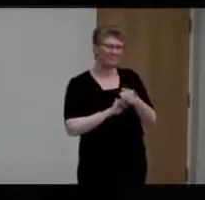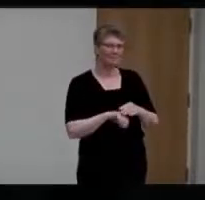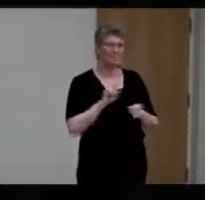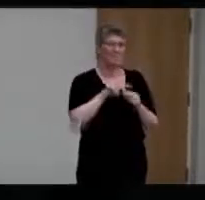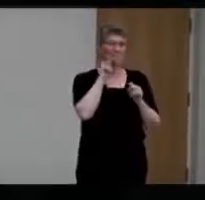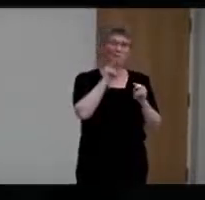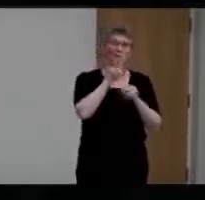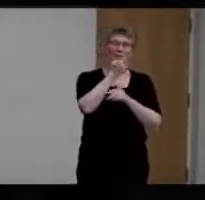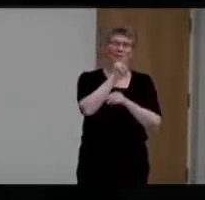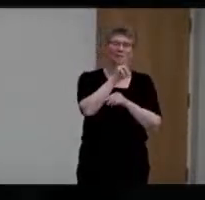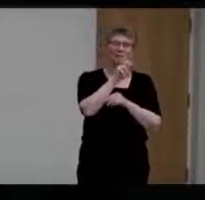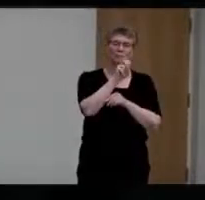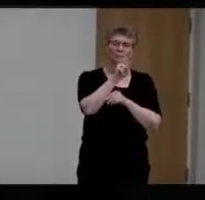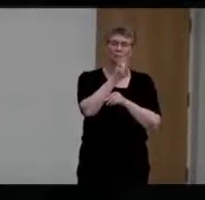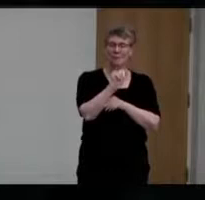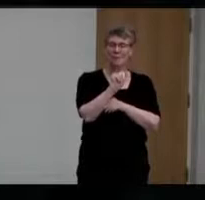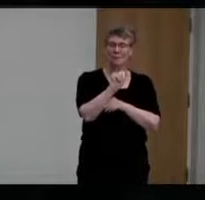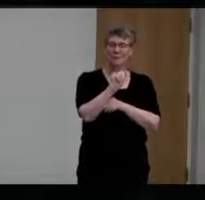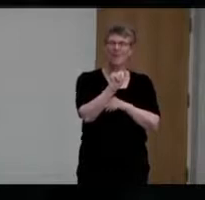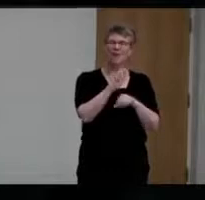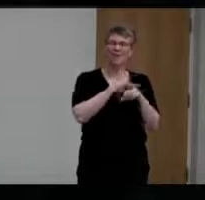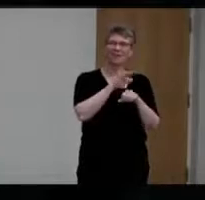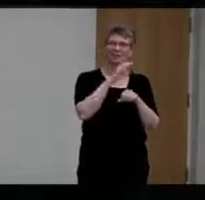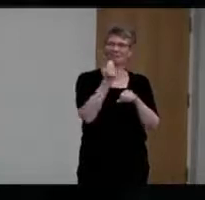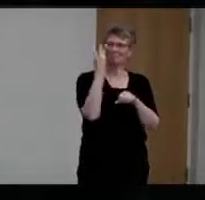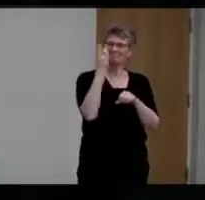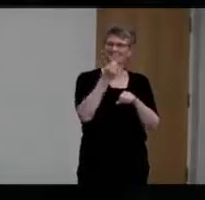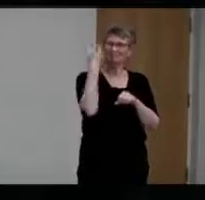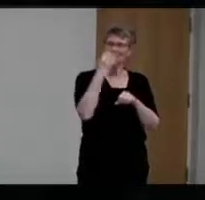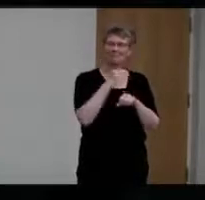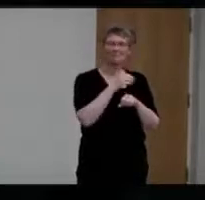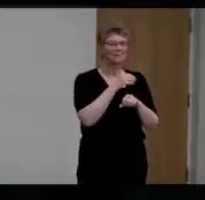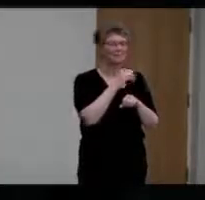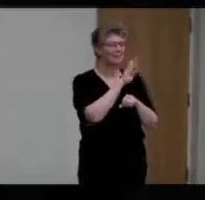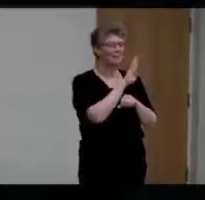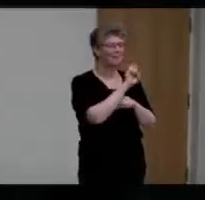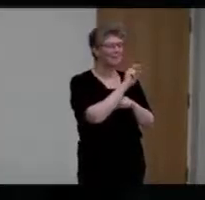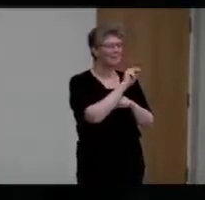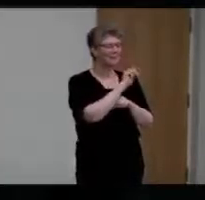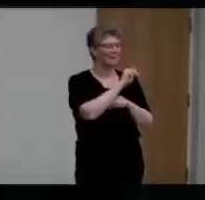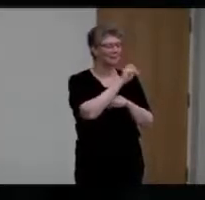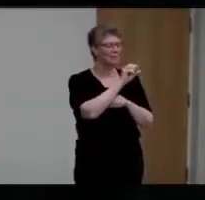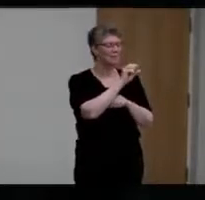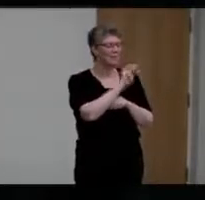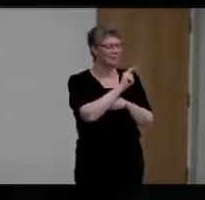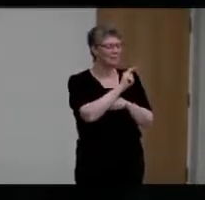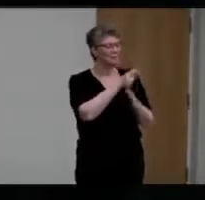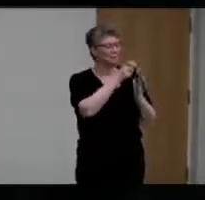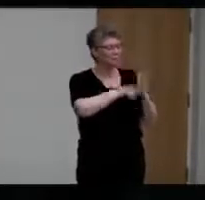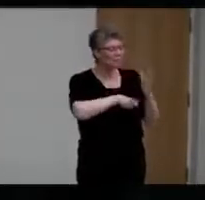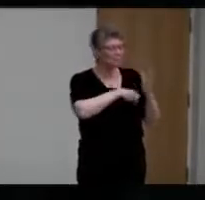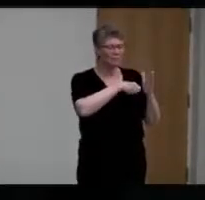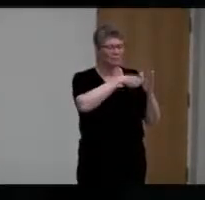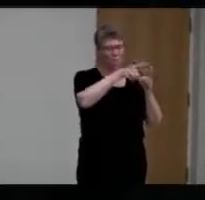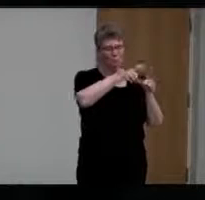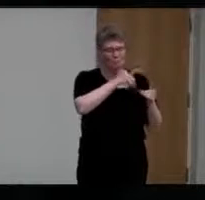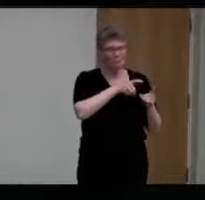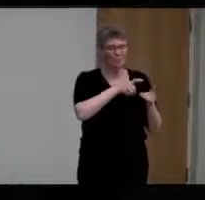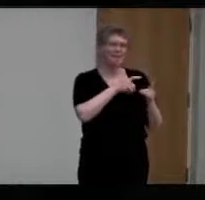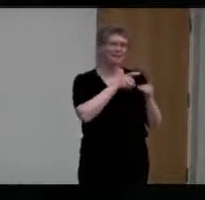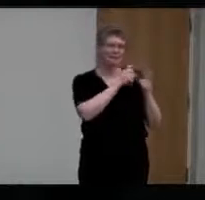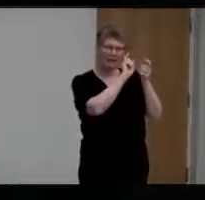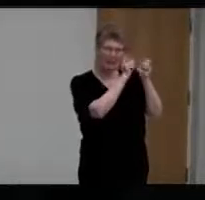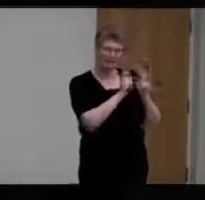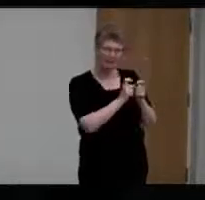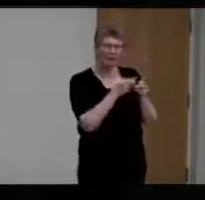an AI named Benjamin wrote, directed, scored, and edited a short film.